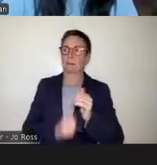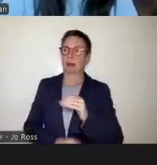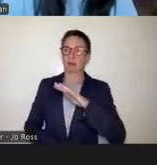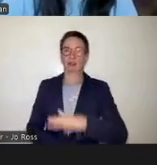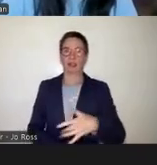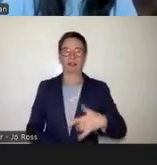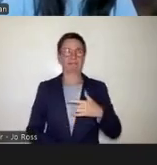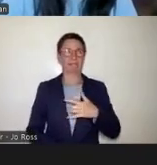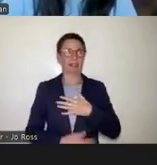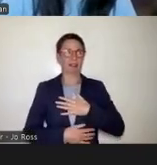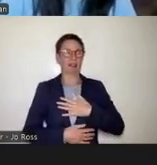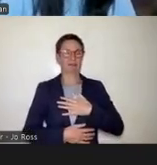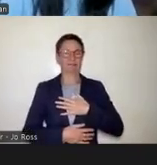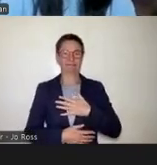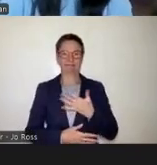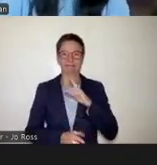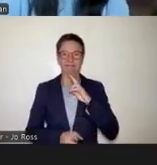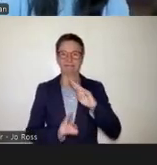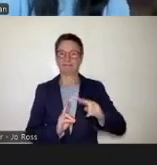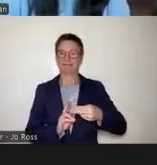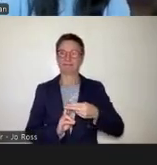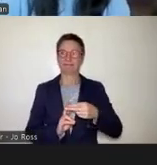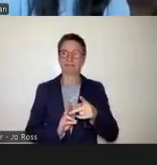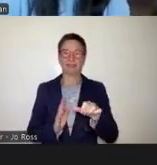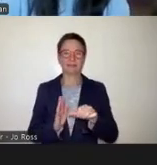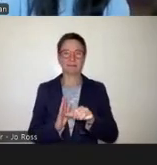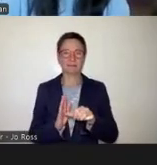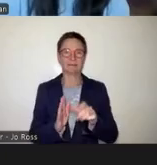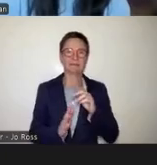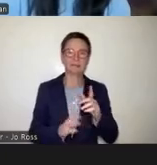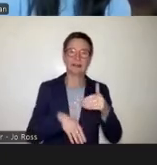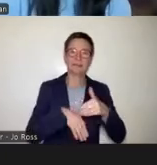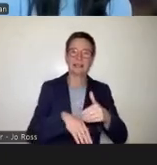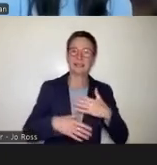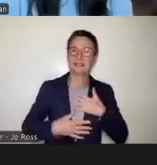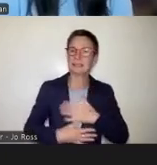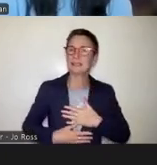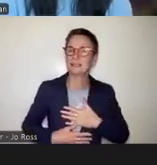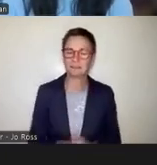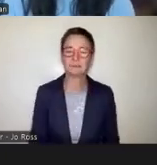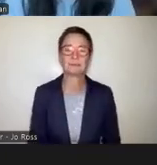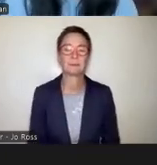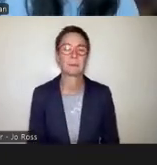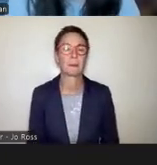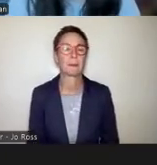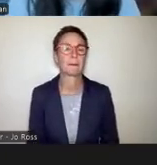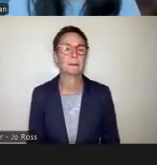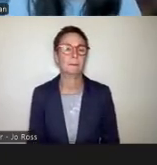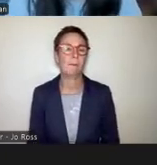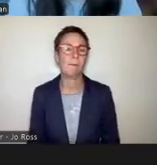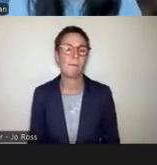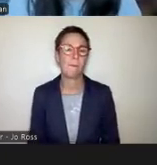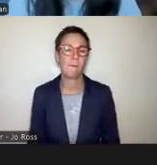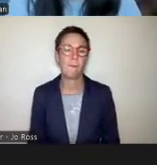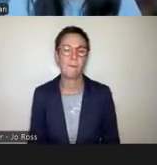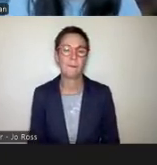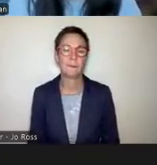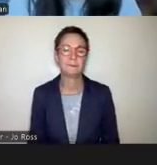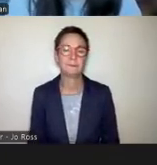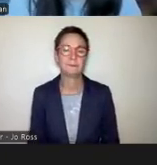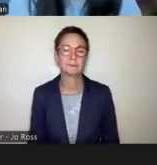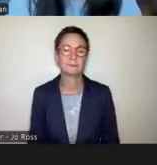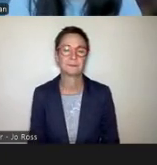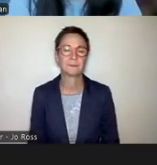young people who are having a difficult time financially at home. There's also specific impacts that